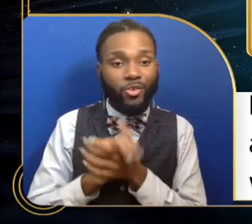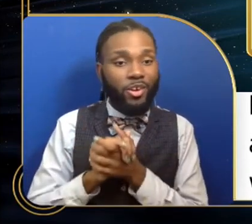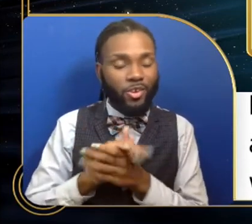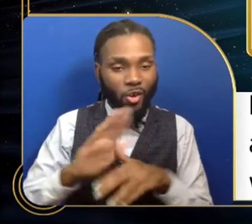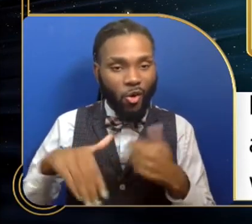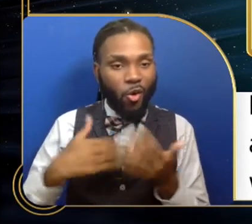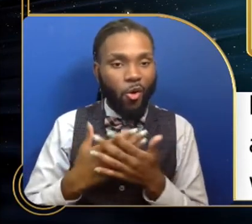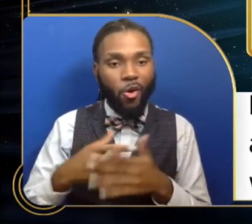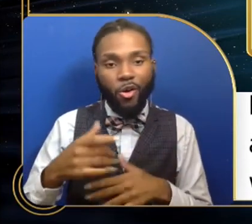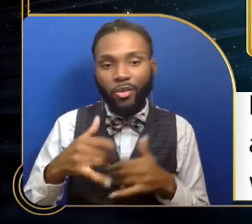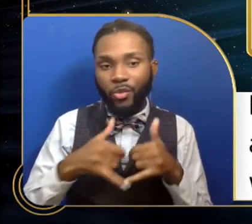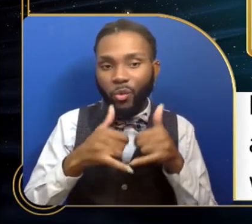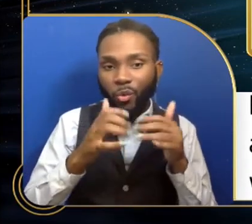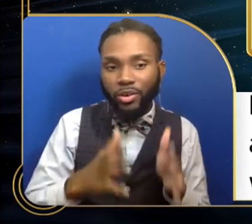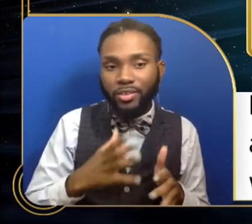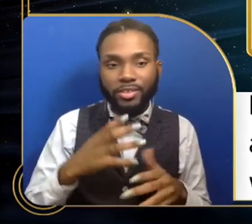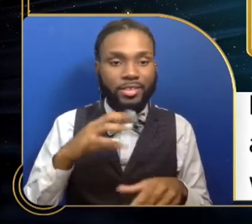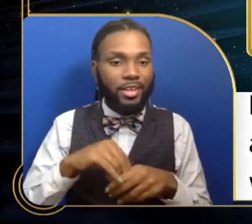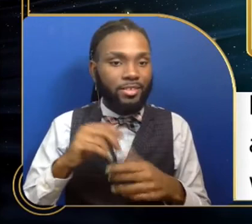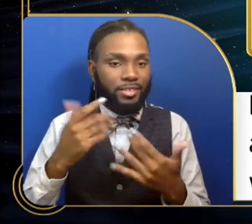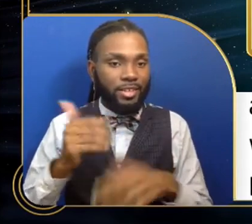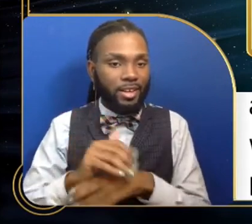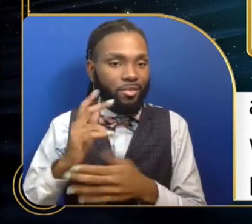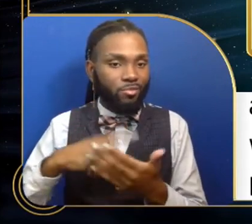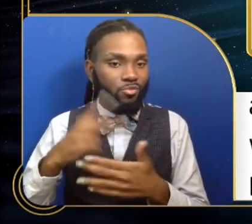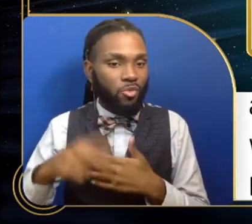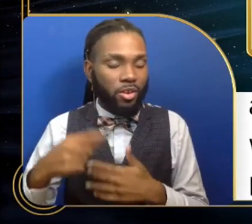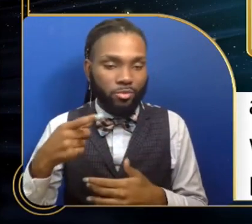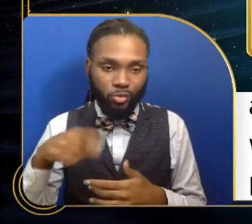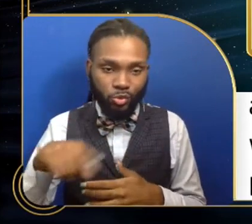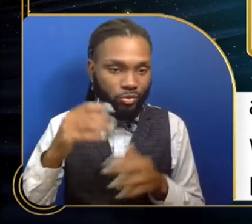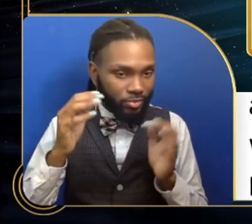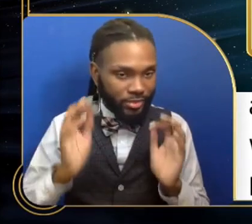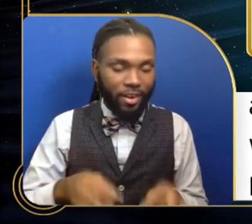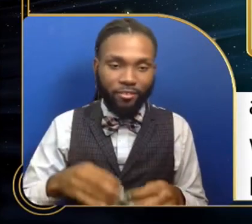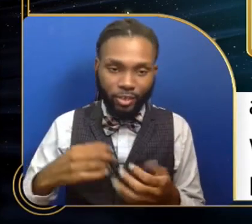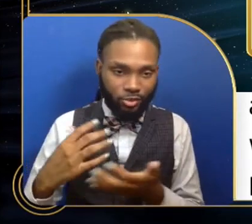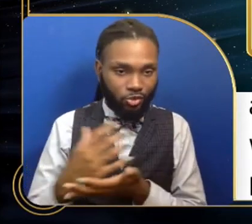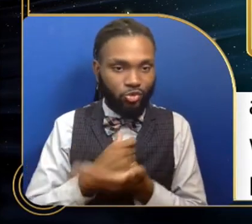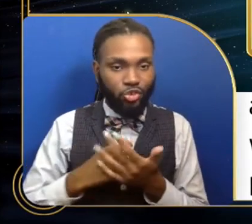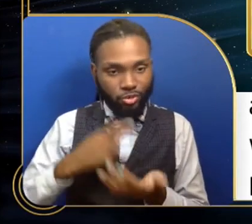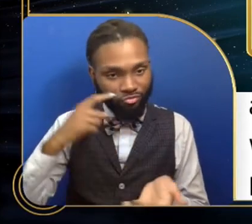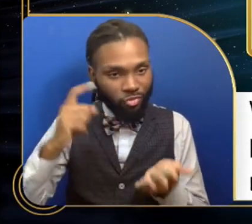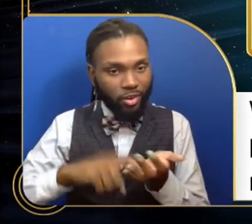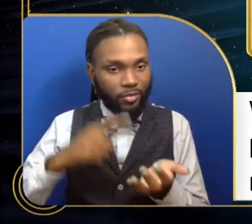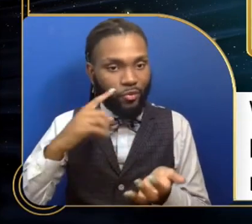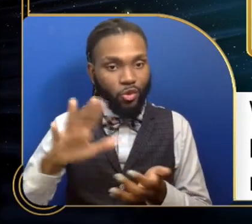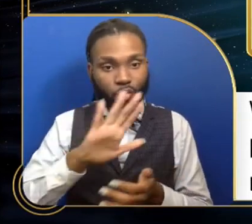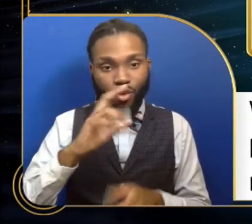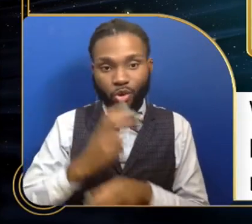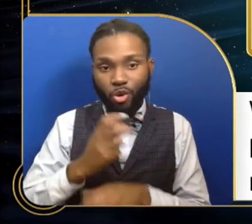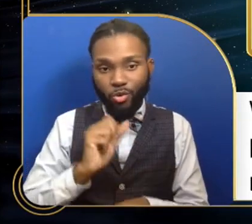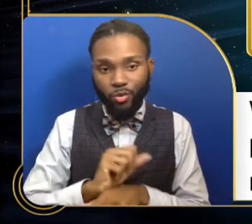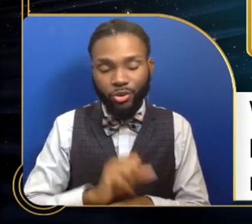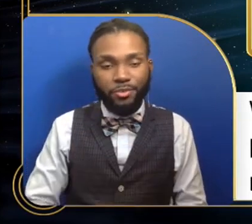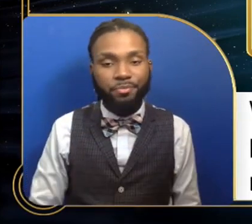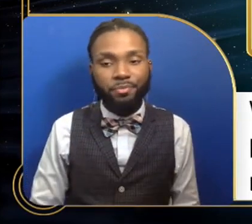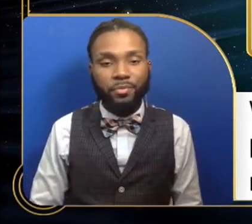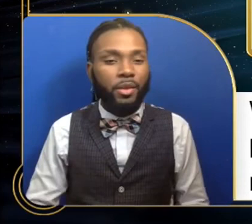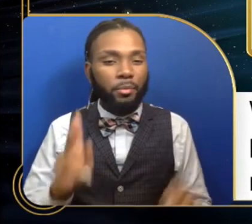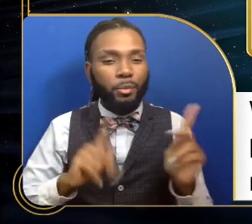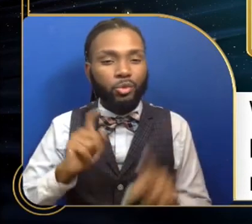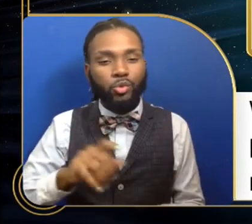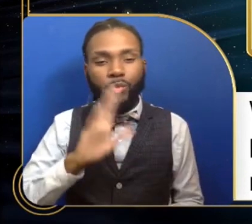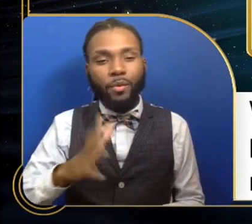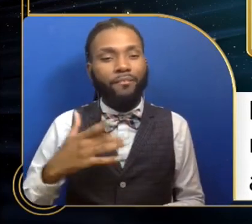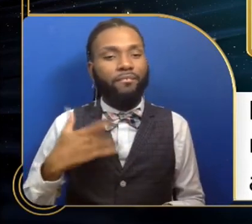in the programming tonight. You definitely deserve to be recognized for your hard work. Folks should never be afraid to express